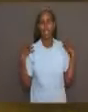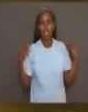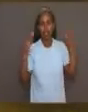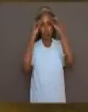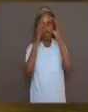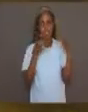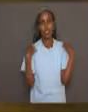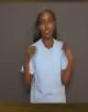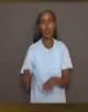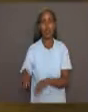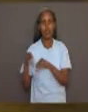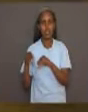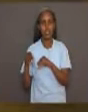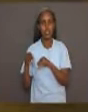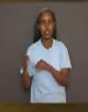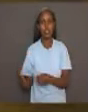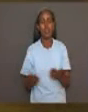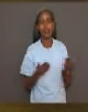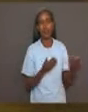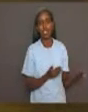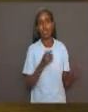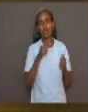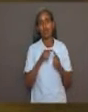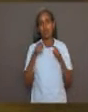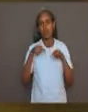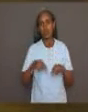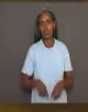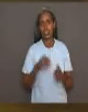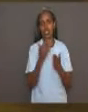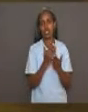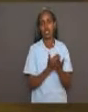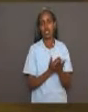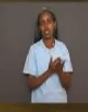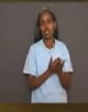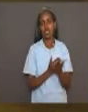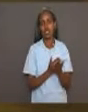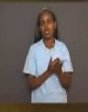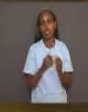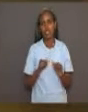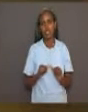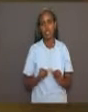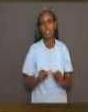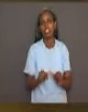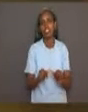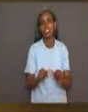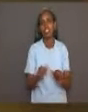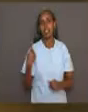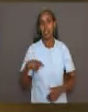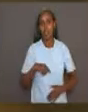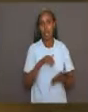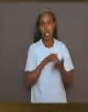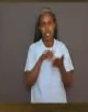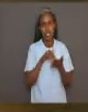Hello teacher, hello students. Welcome to today's lesson, continuing our